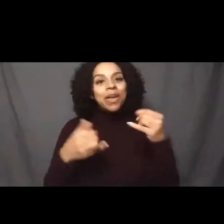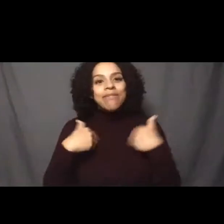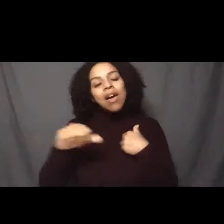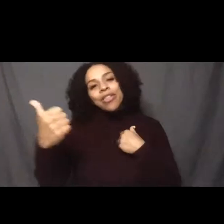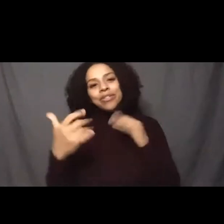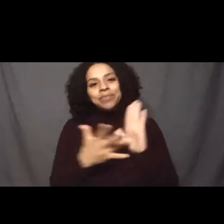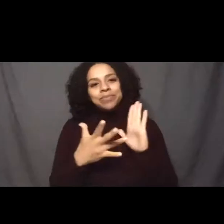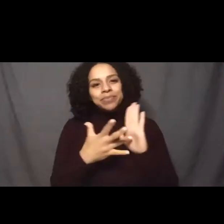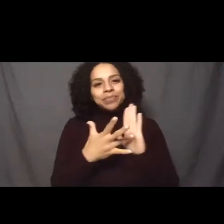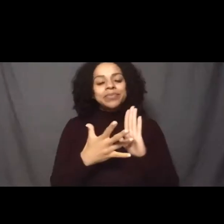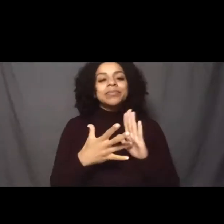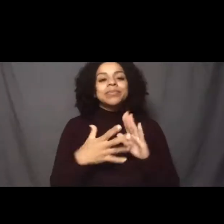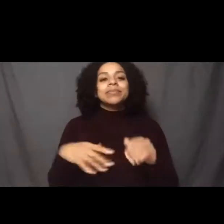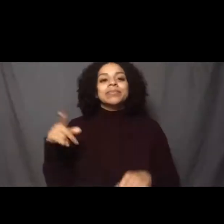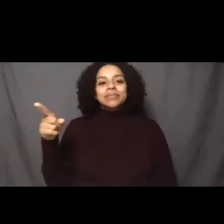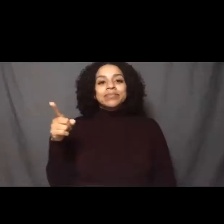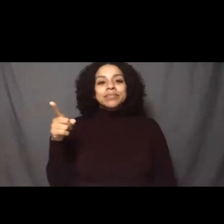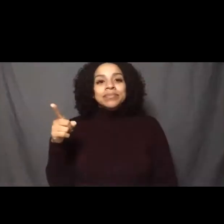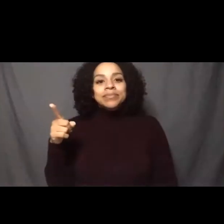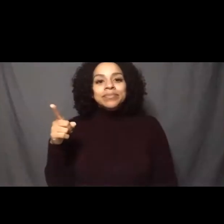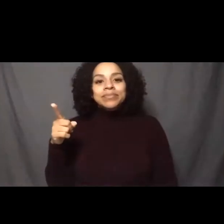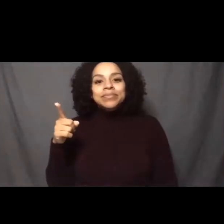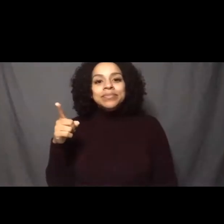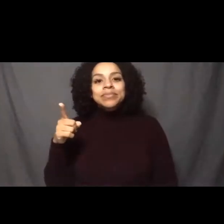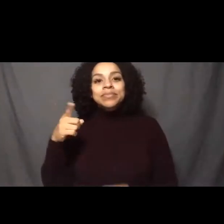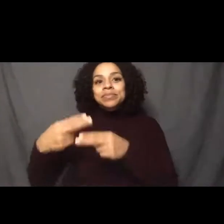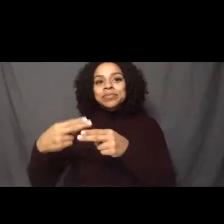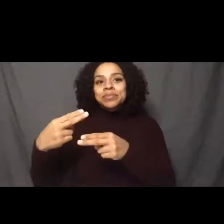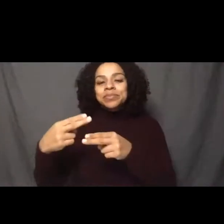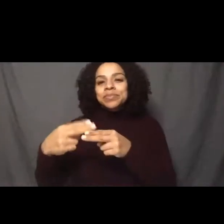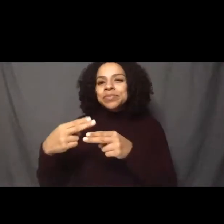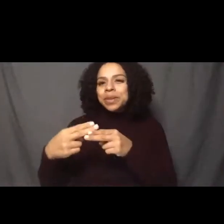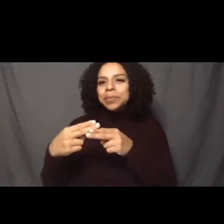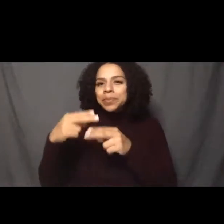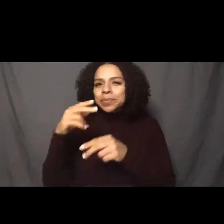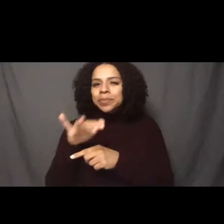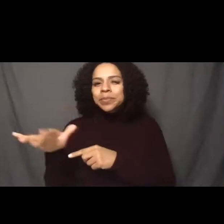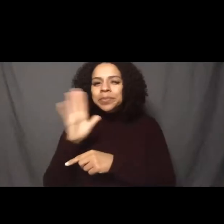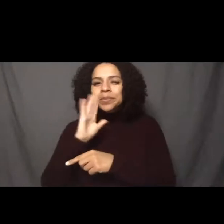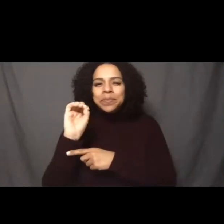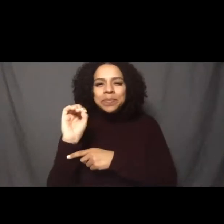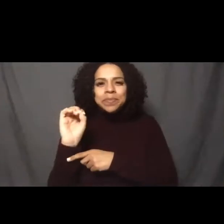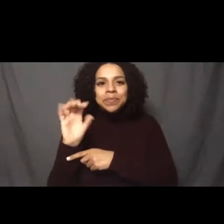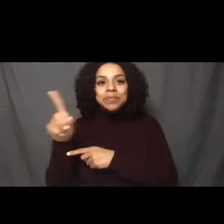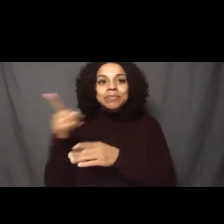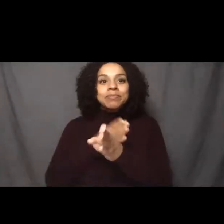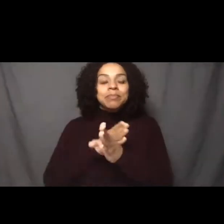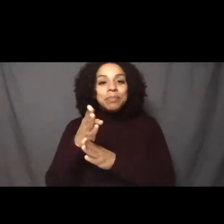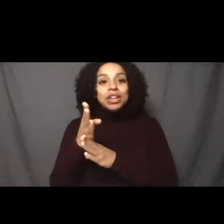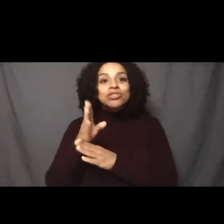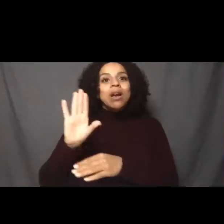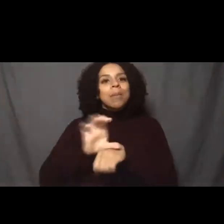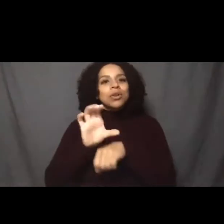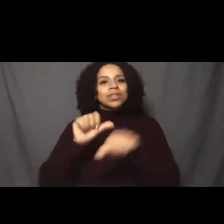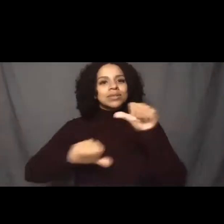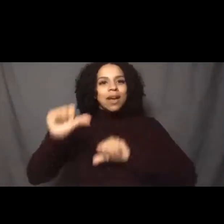student, Adkonya Sola Adewu Yi, who is majoring in computer science. Hello, so I'm presenting